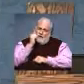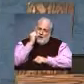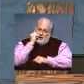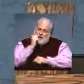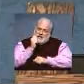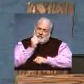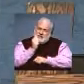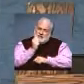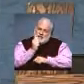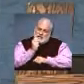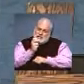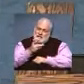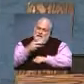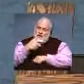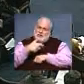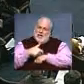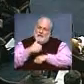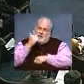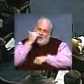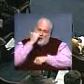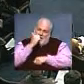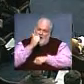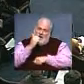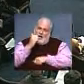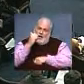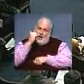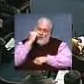multiple times a day.